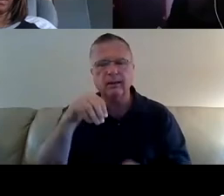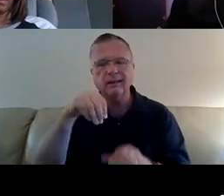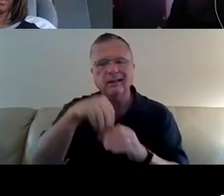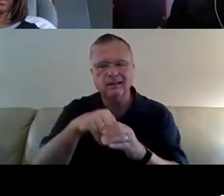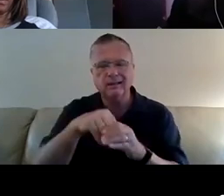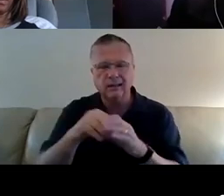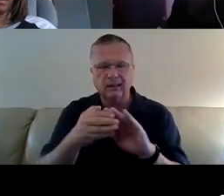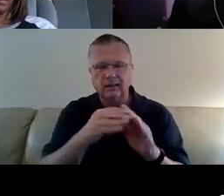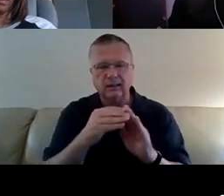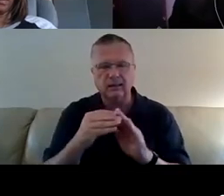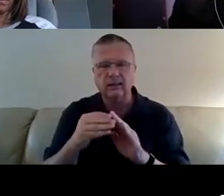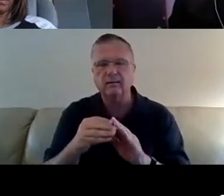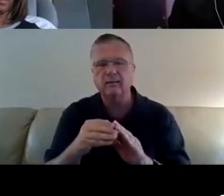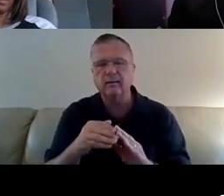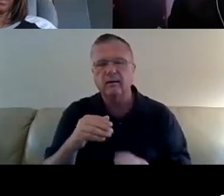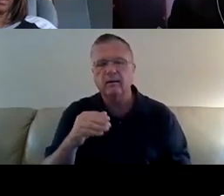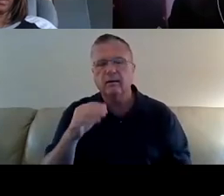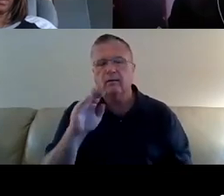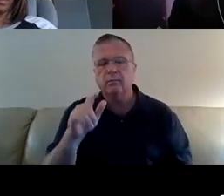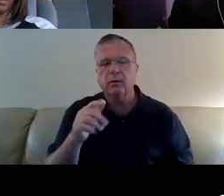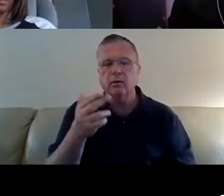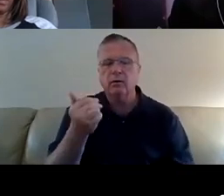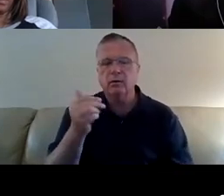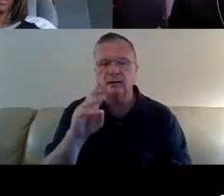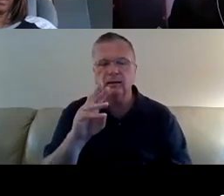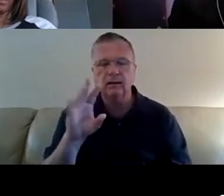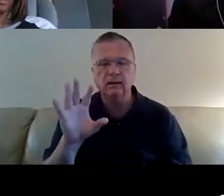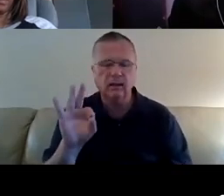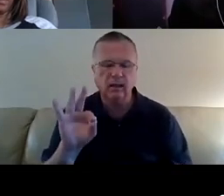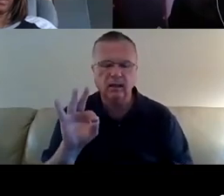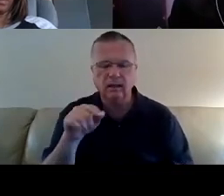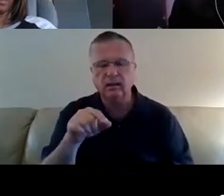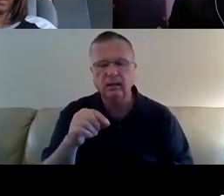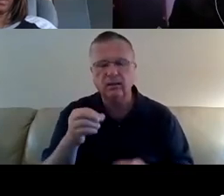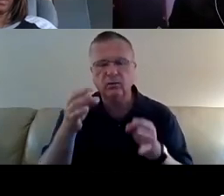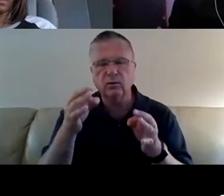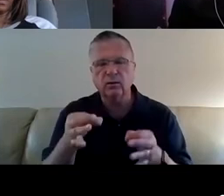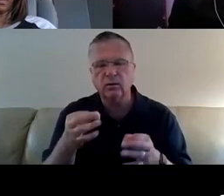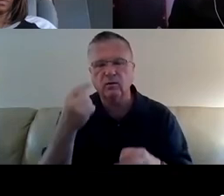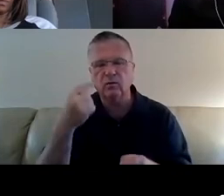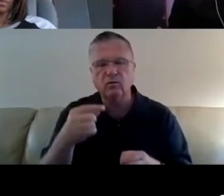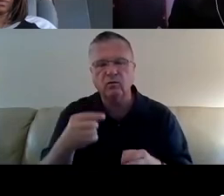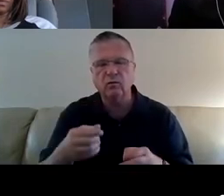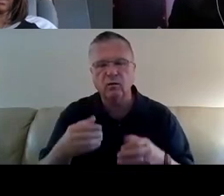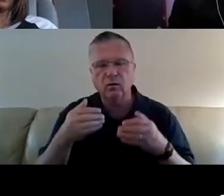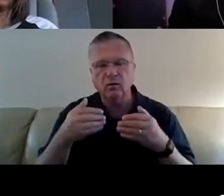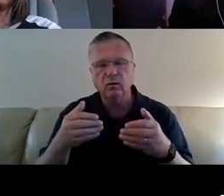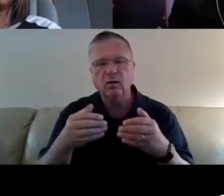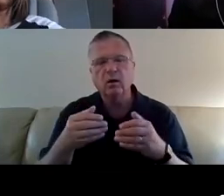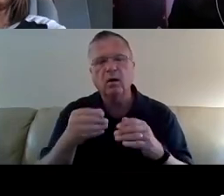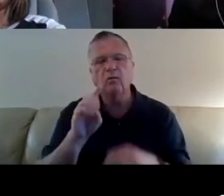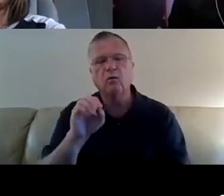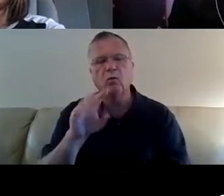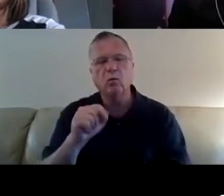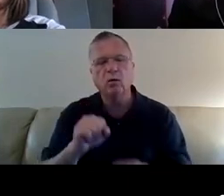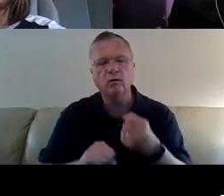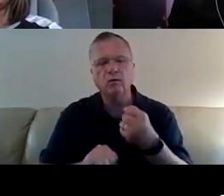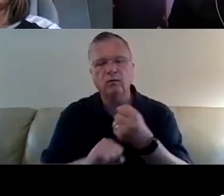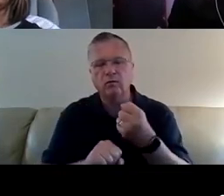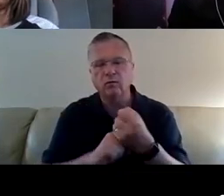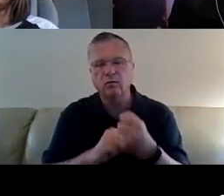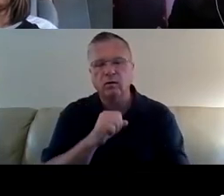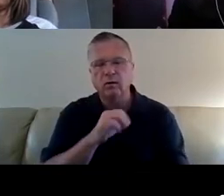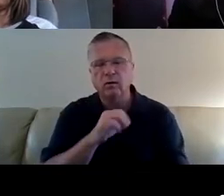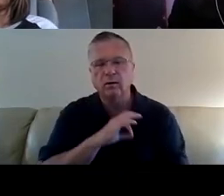number 1369, resolution providing for the issuance of a warrant in favor of Pittsburgh Melling in the amount